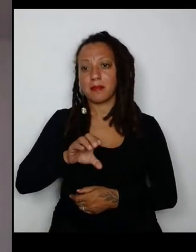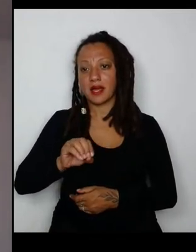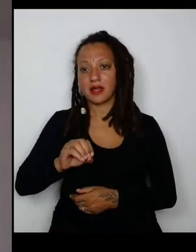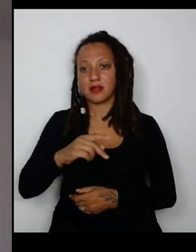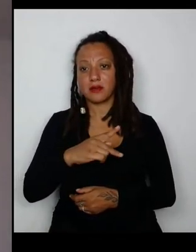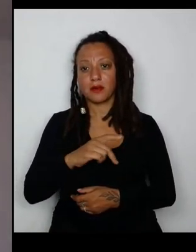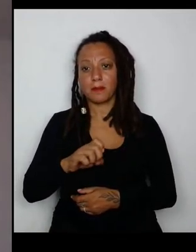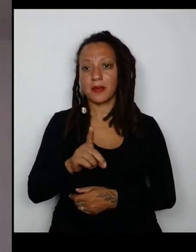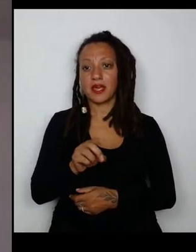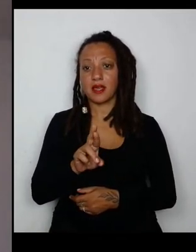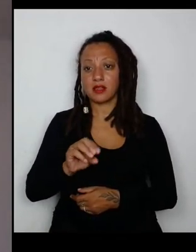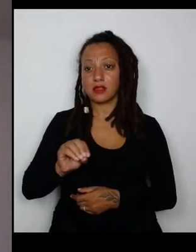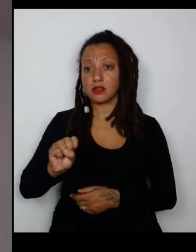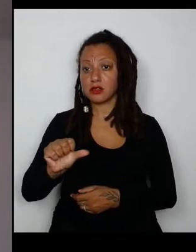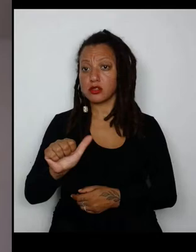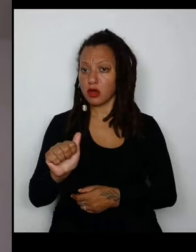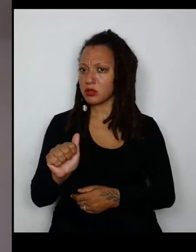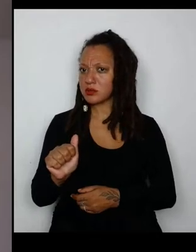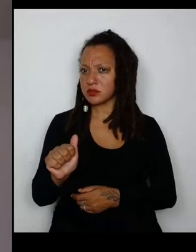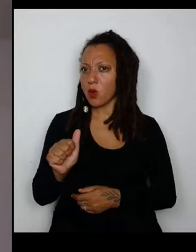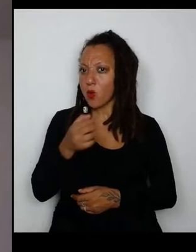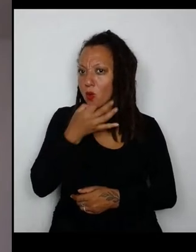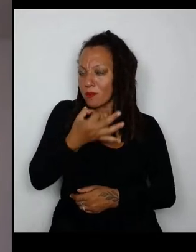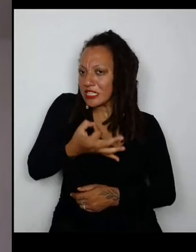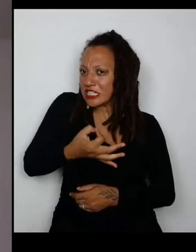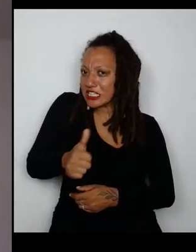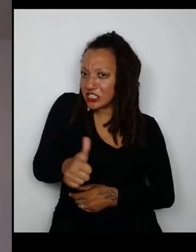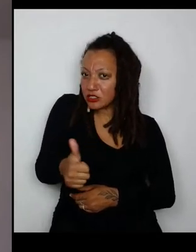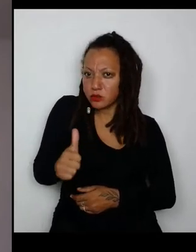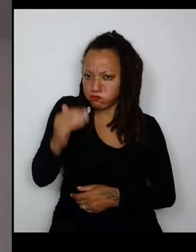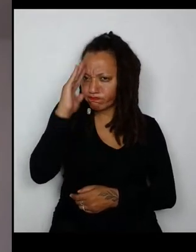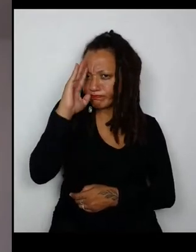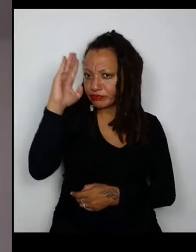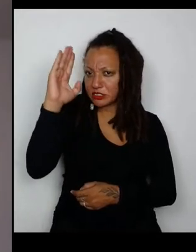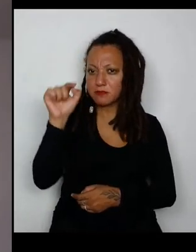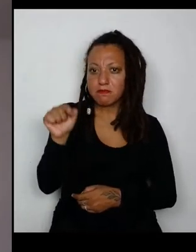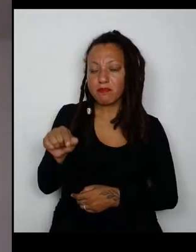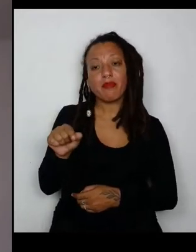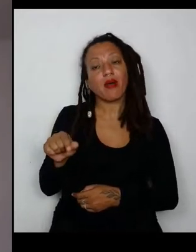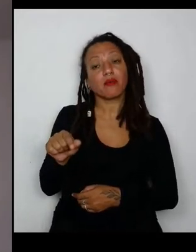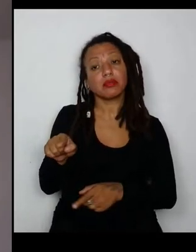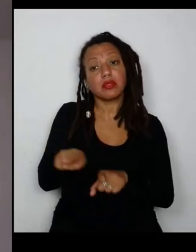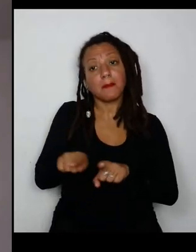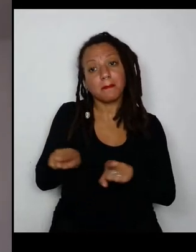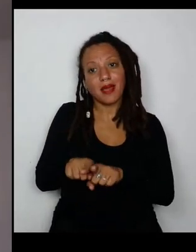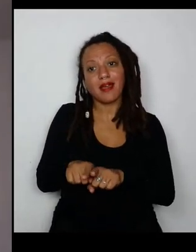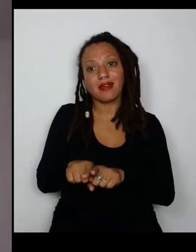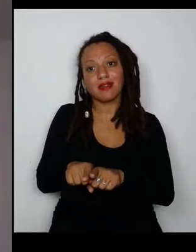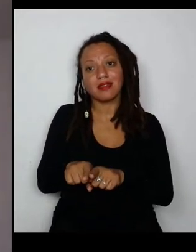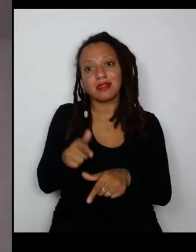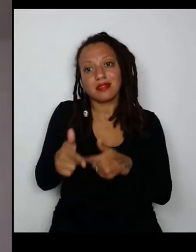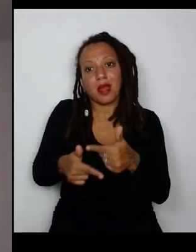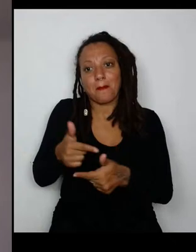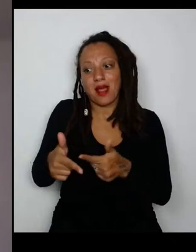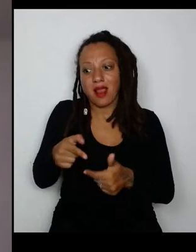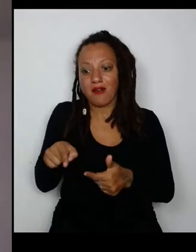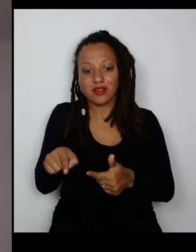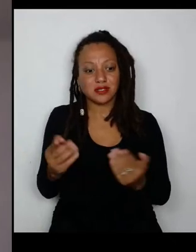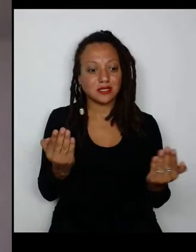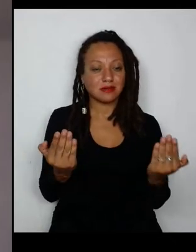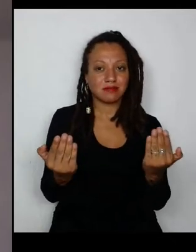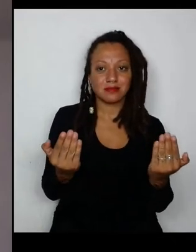perdaza showed us one of the biggest critics at the time even mario pedrosa was